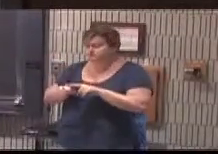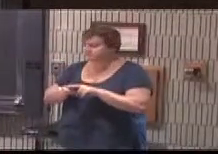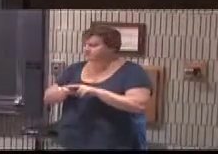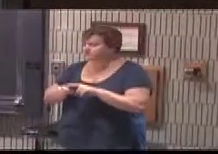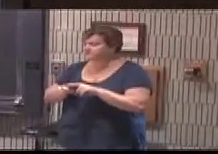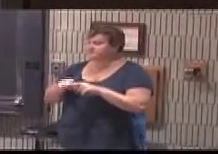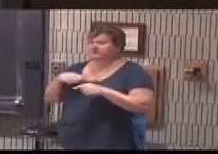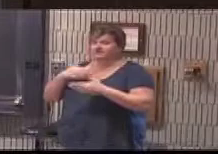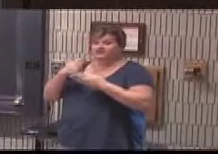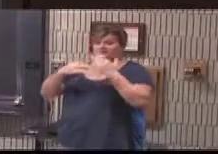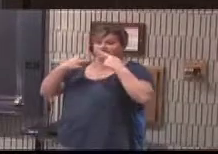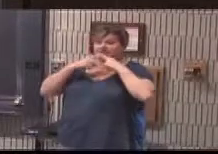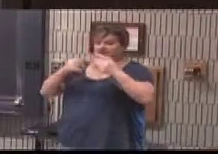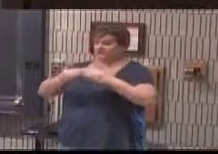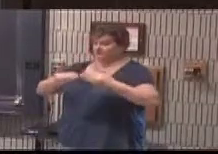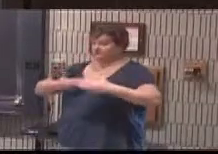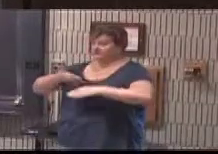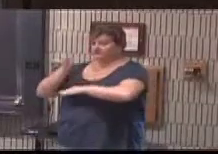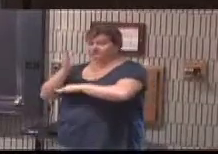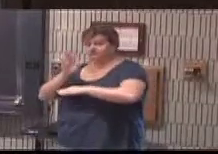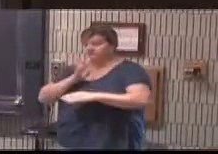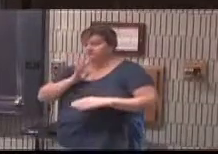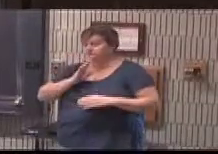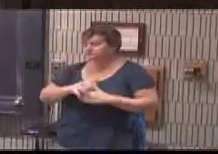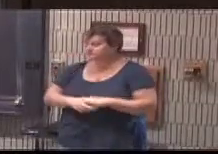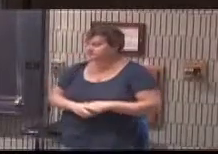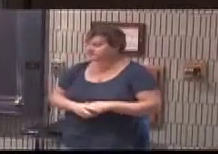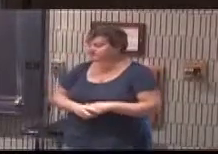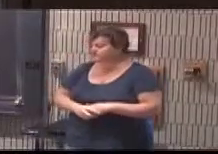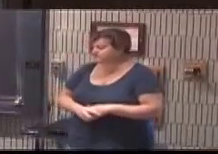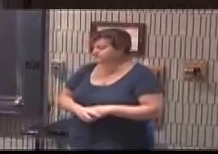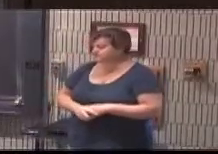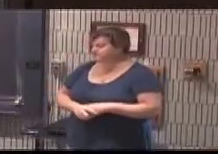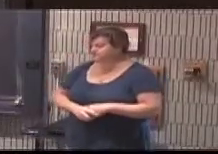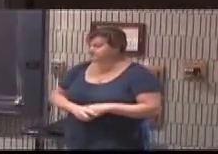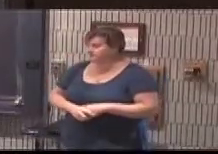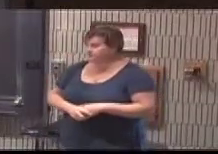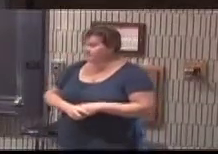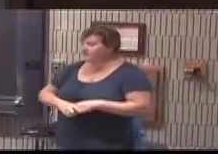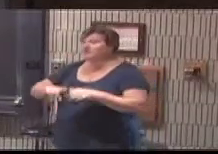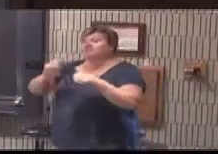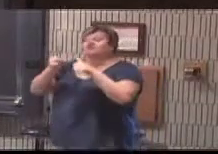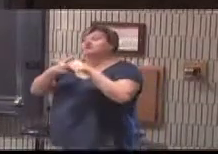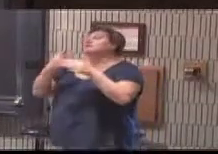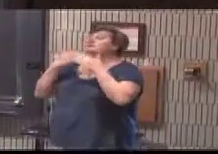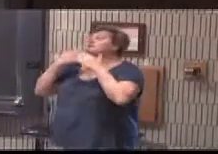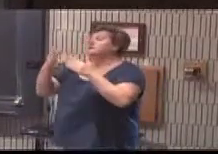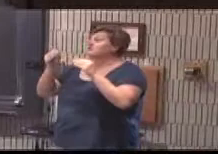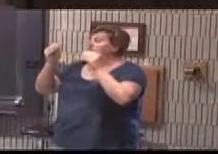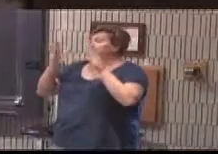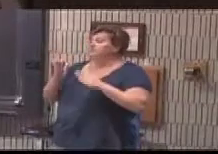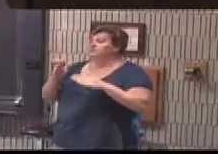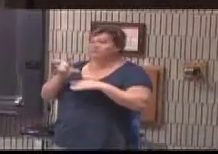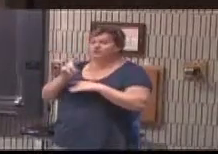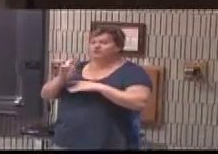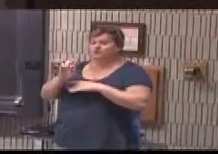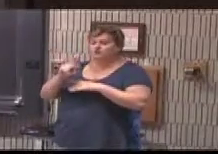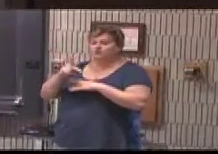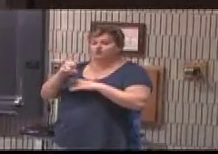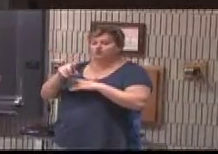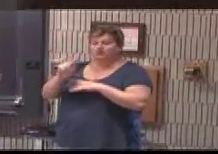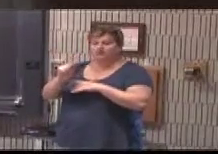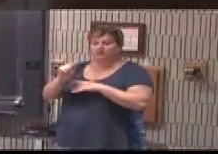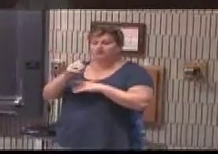I have a couple of announcements before we start. One is to thank Professor Johanna DuPont and the